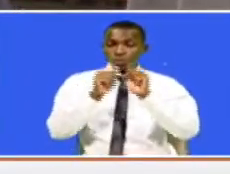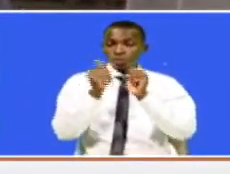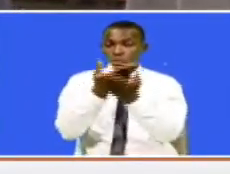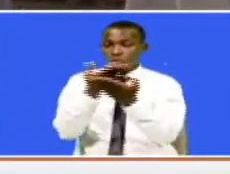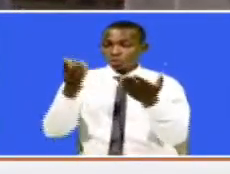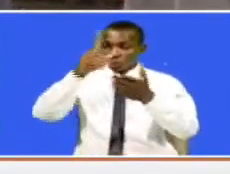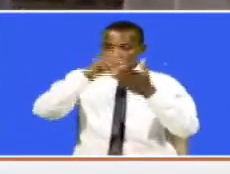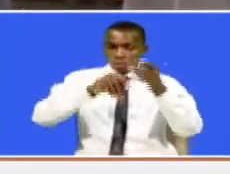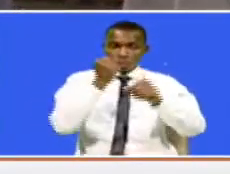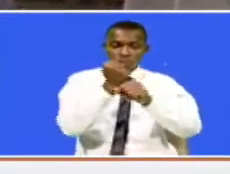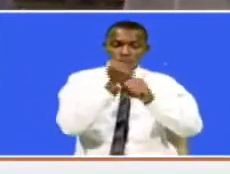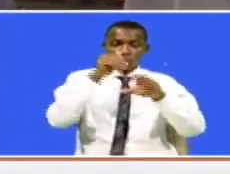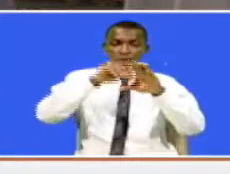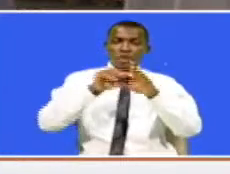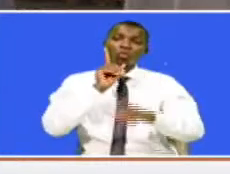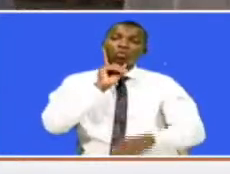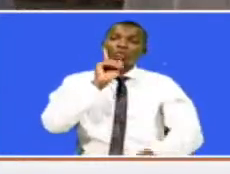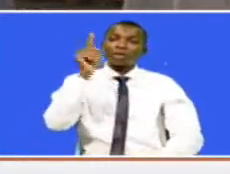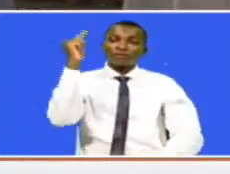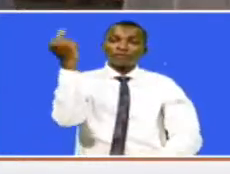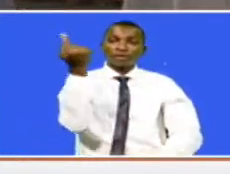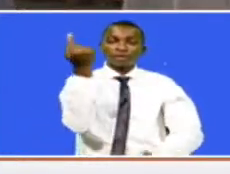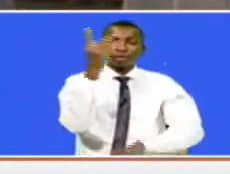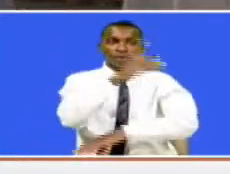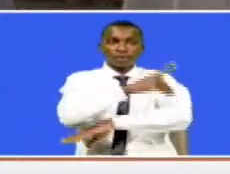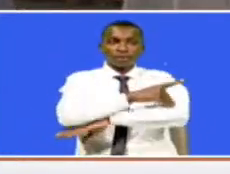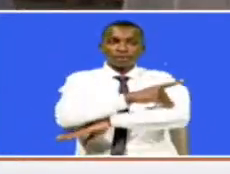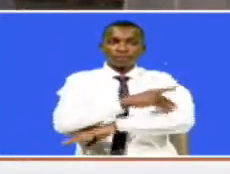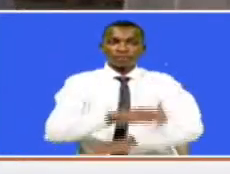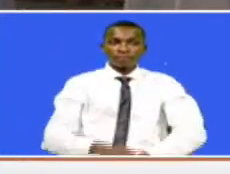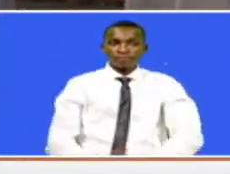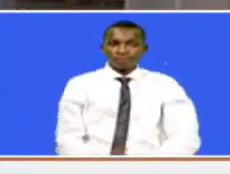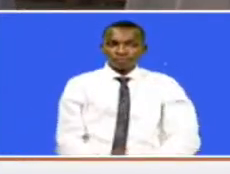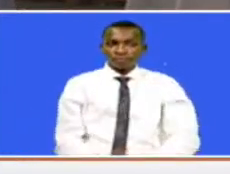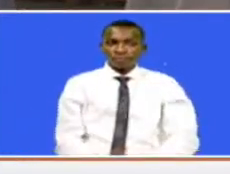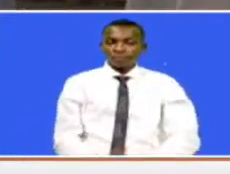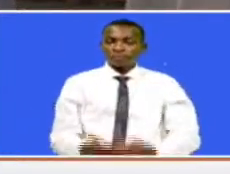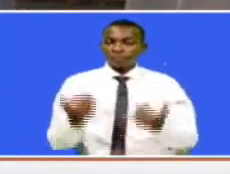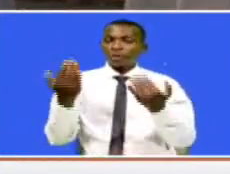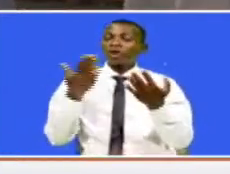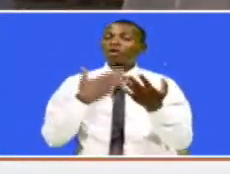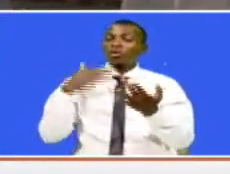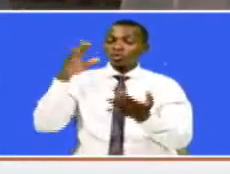do in 100 days. Therefore, I also want to appoint